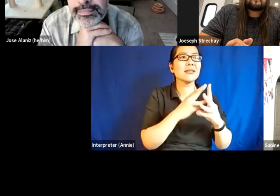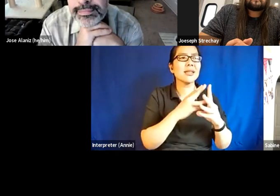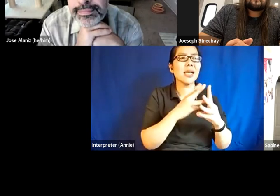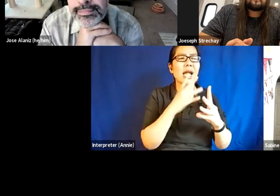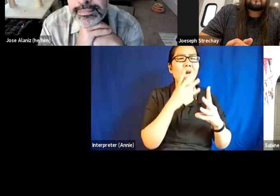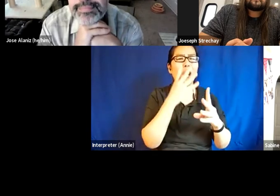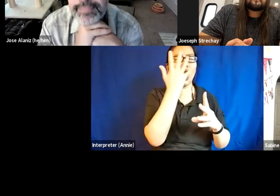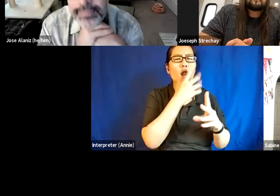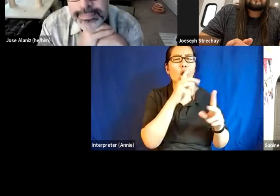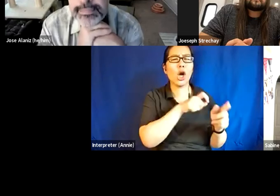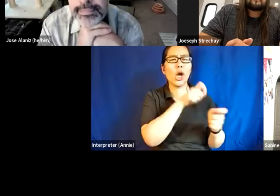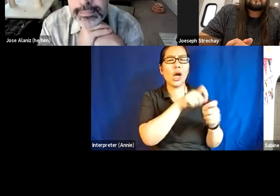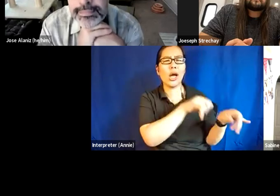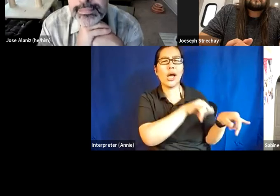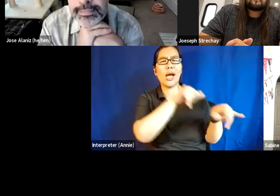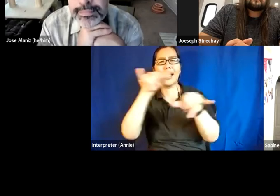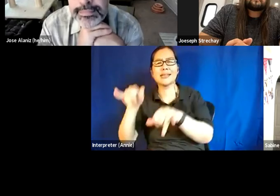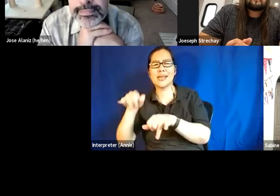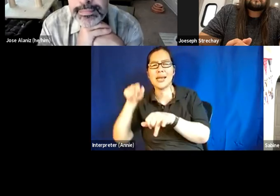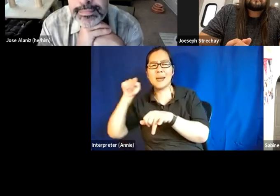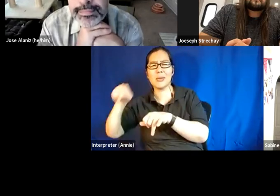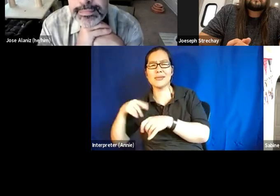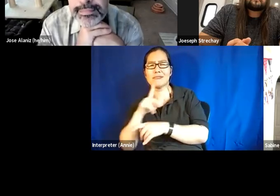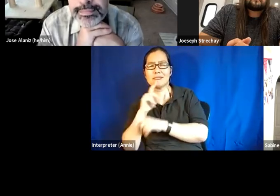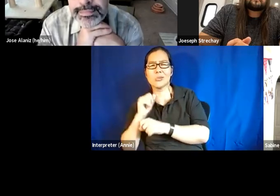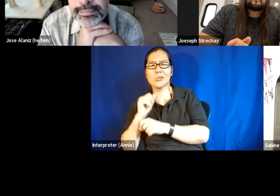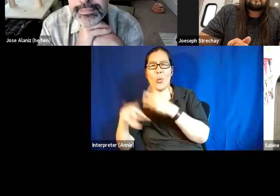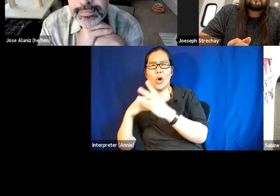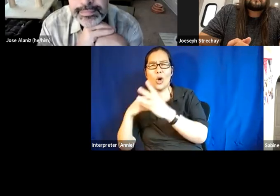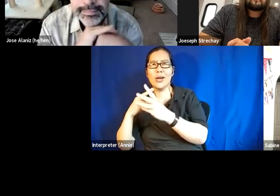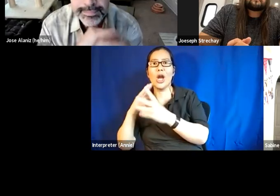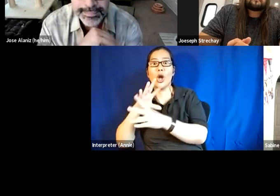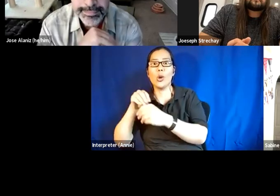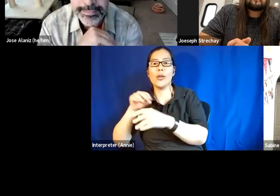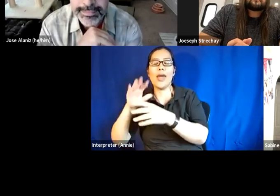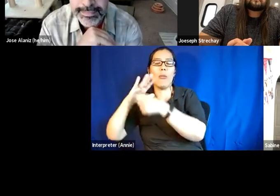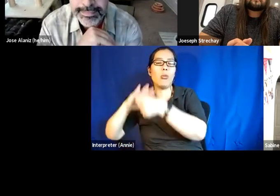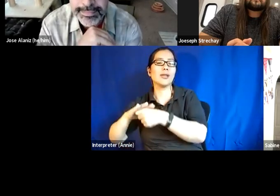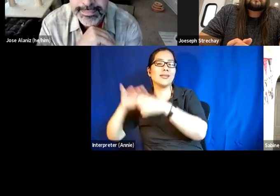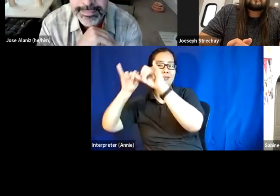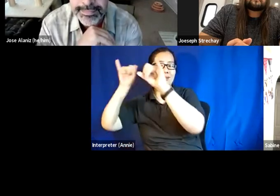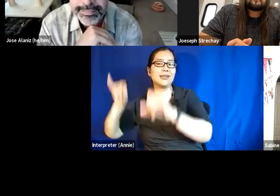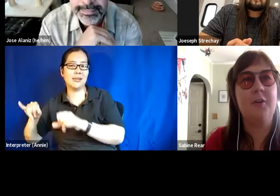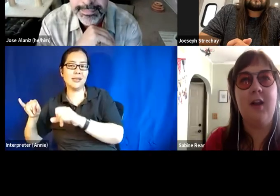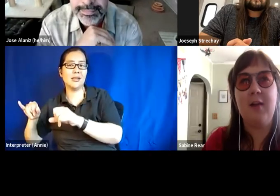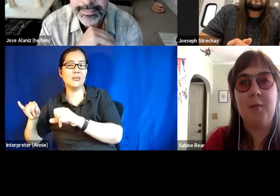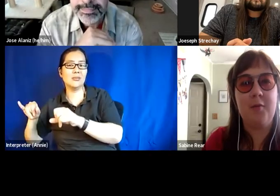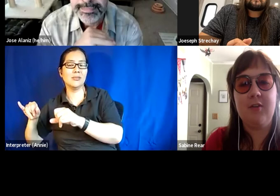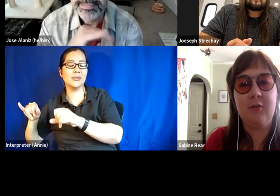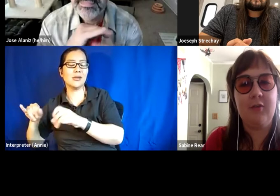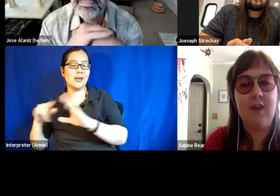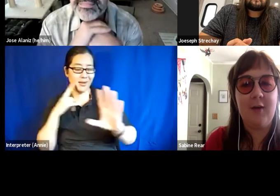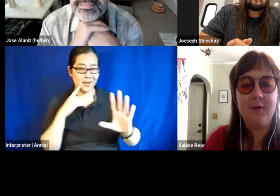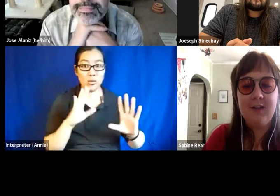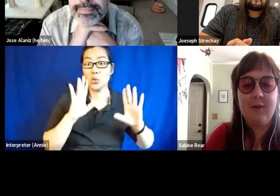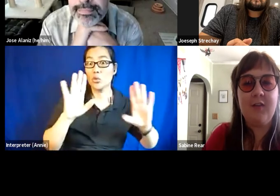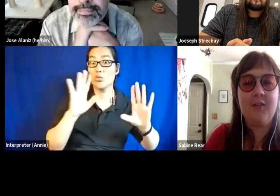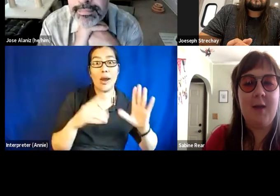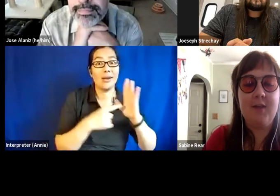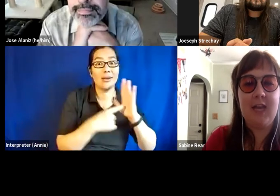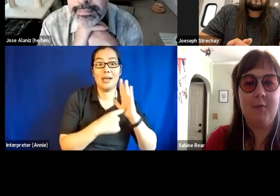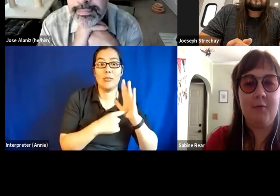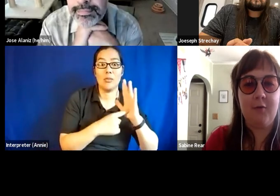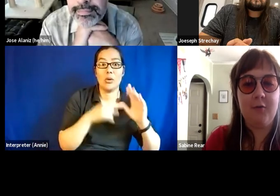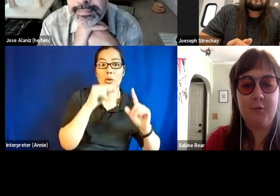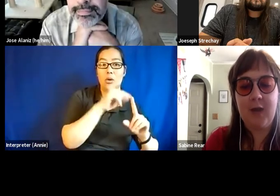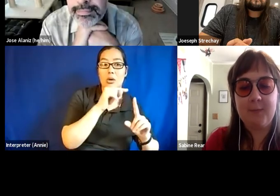oppressive dynamics into those worlds. And I, I think a good example of that, that I think about a lot is, uh, uh, an article, I don't remember its source now, around